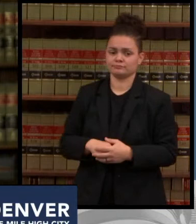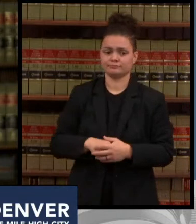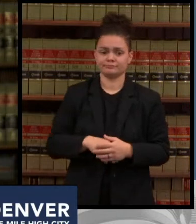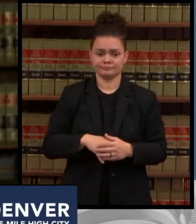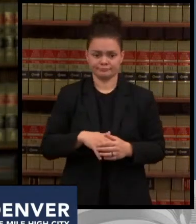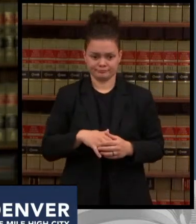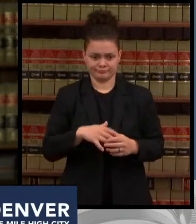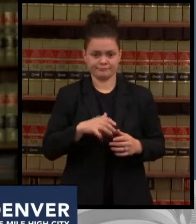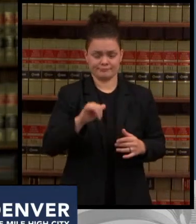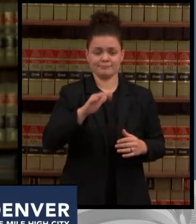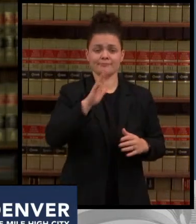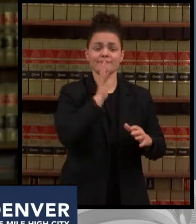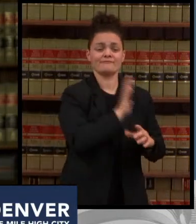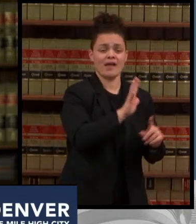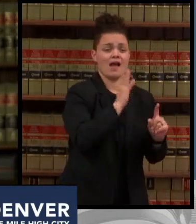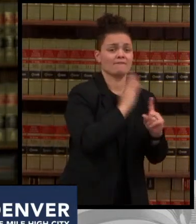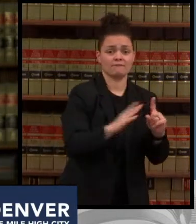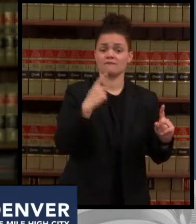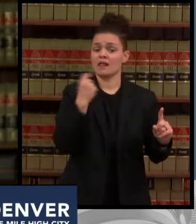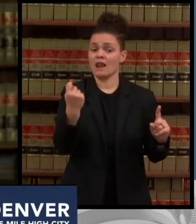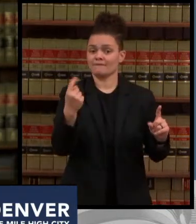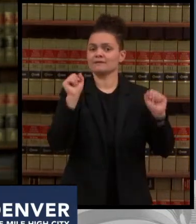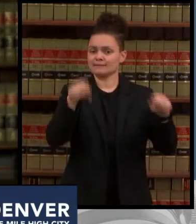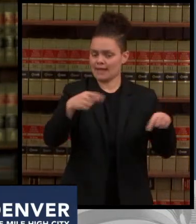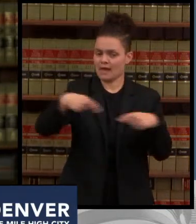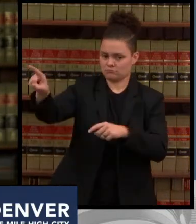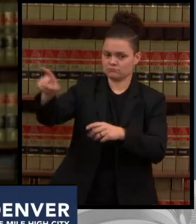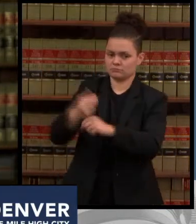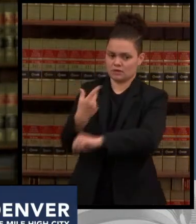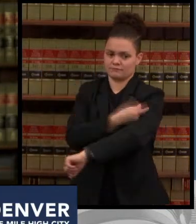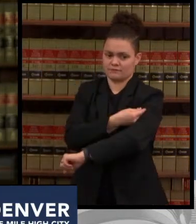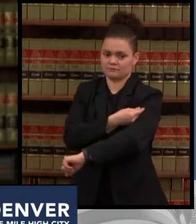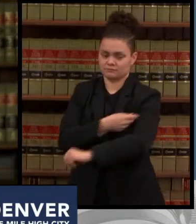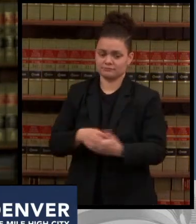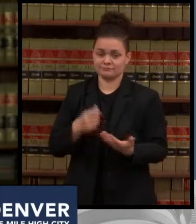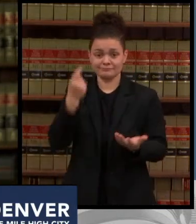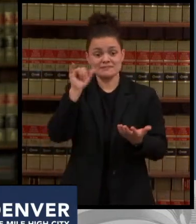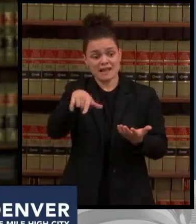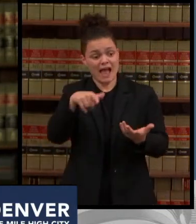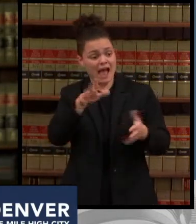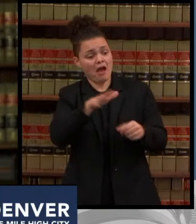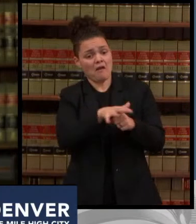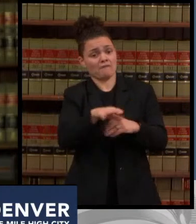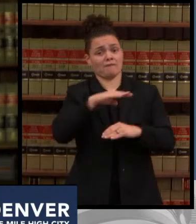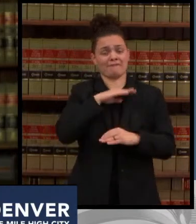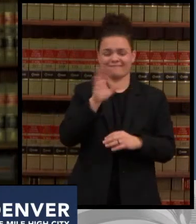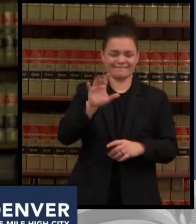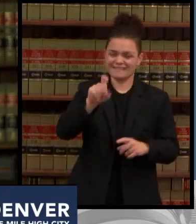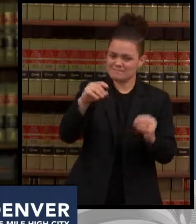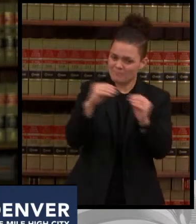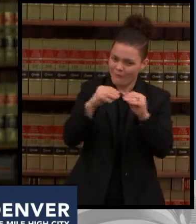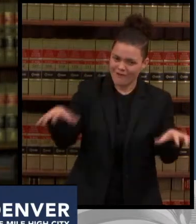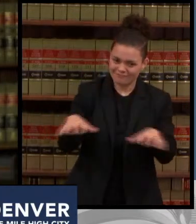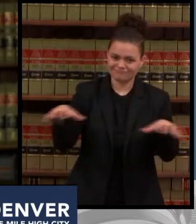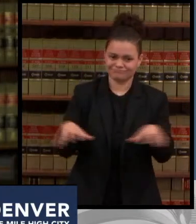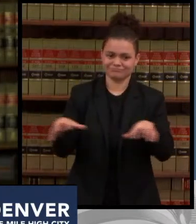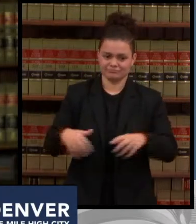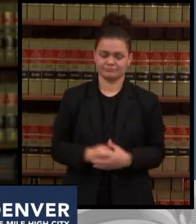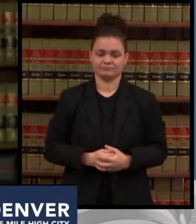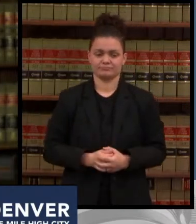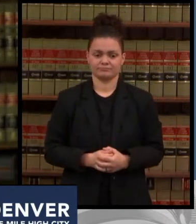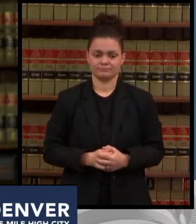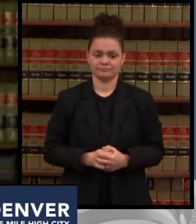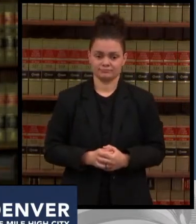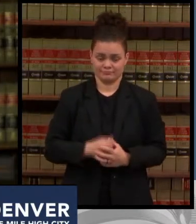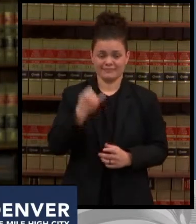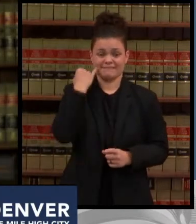to stave off the crisis we're facing. We have excellent treatments that are available for those who get sick.